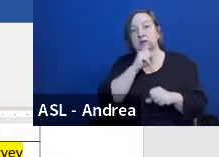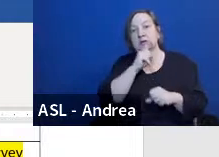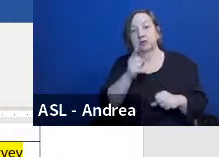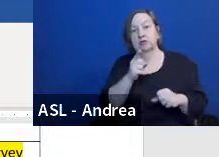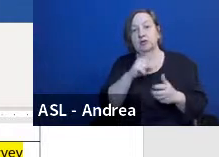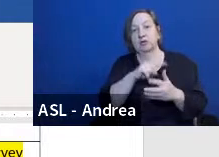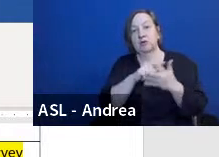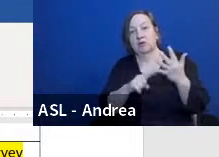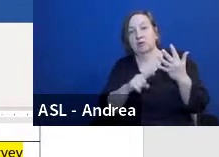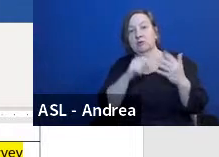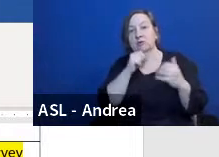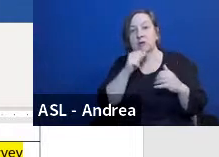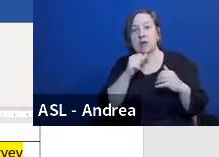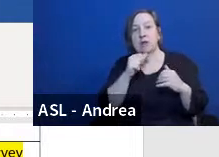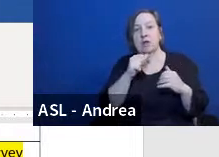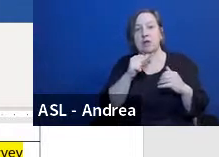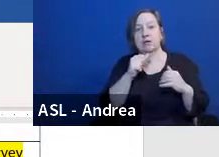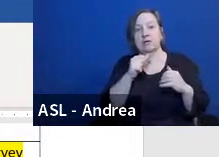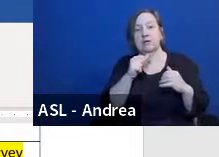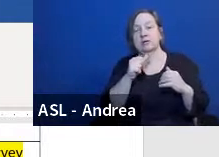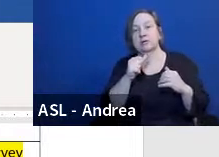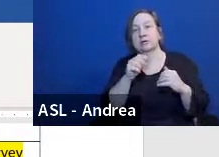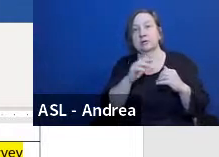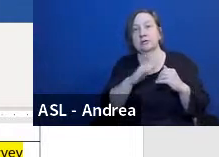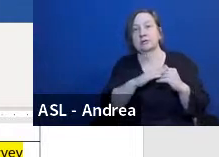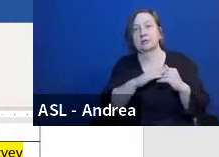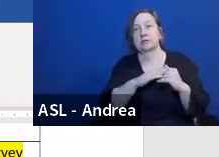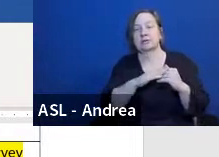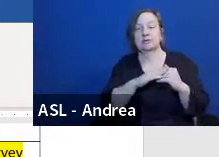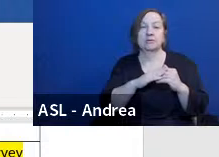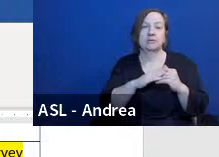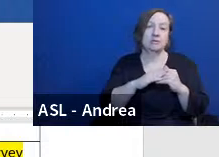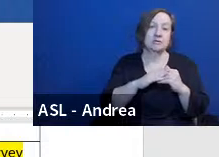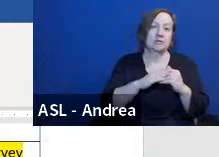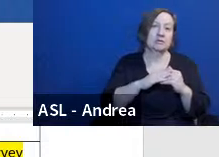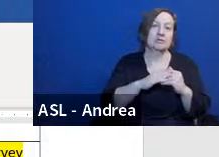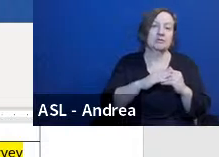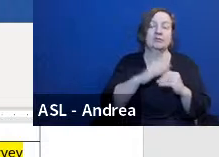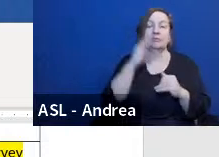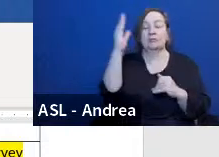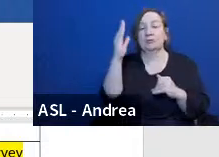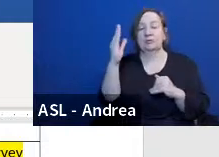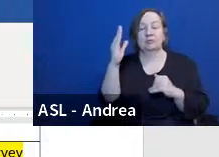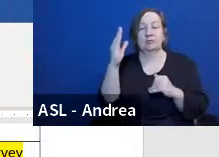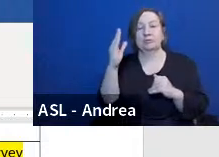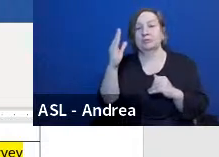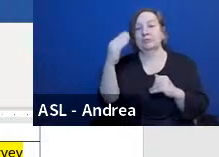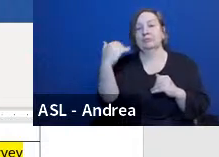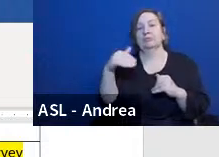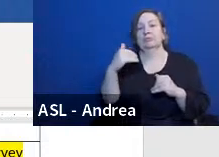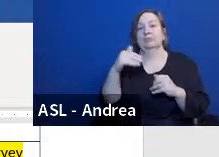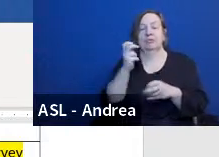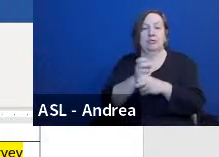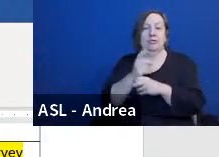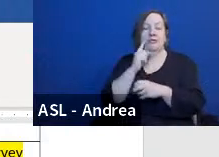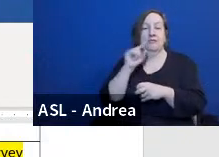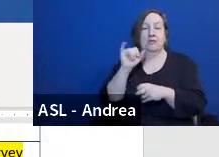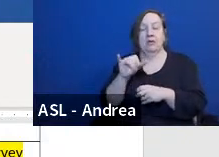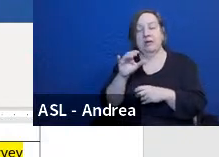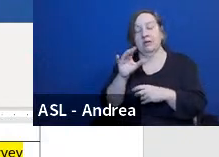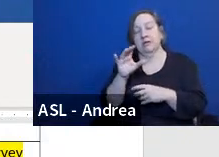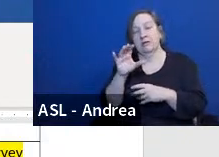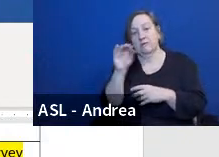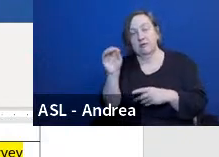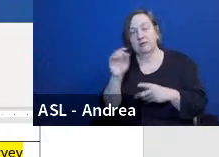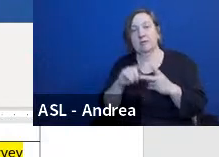like that are not too onerous for the firms and employees. They're going to be very busy with